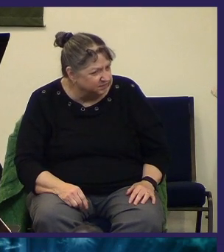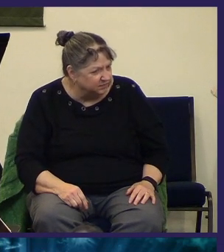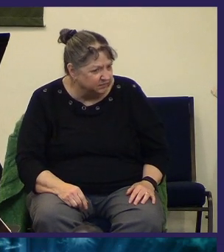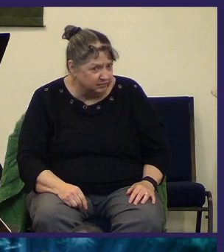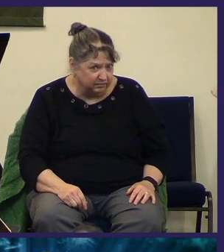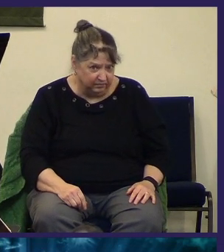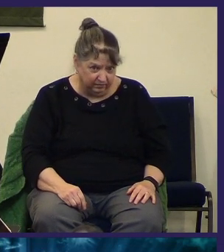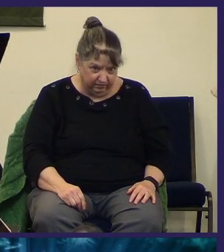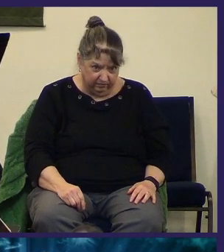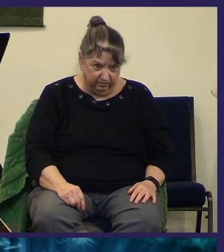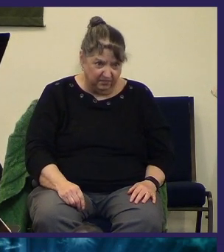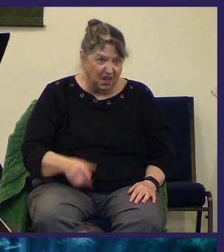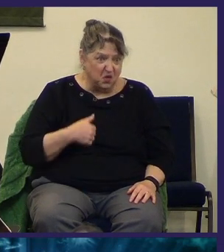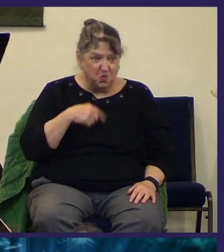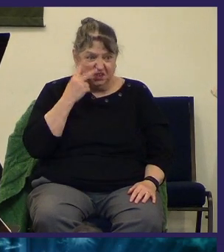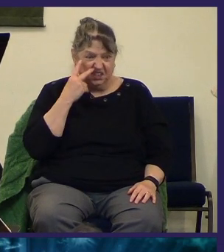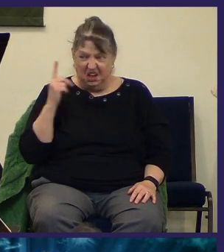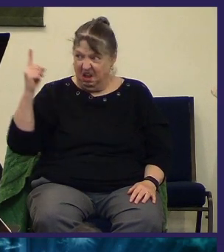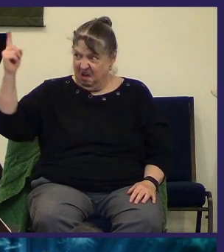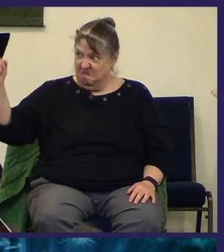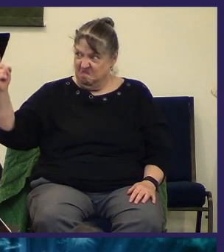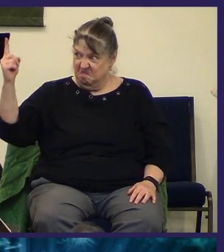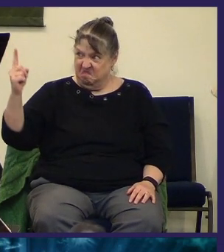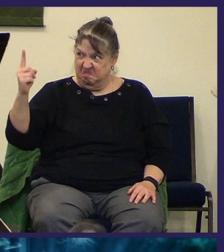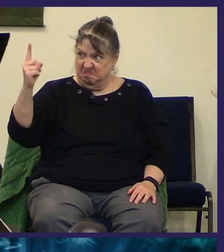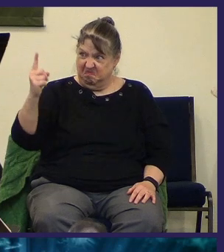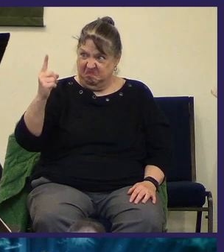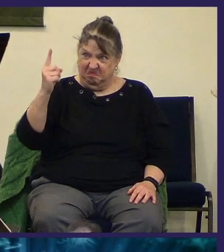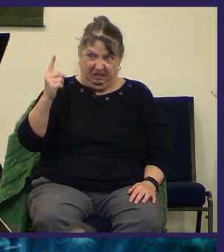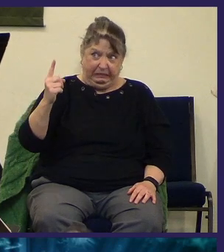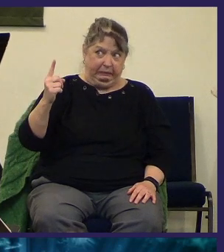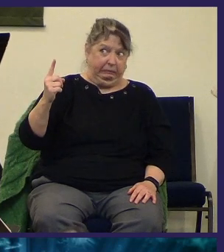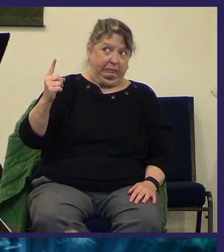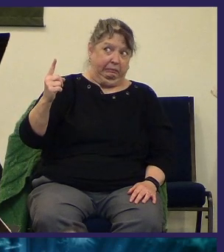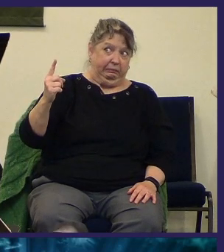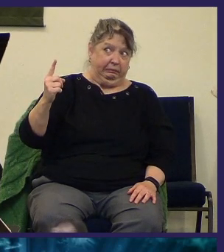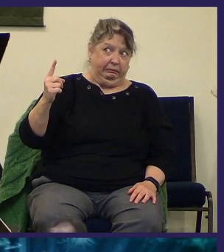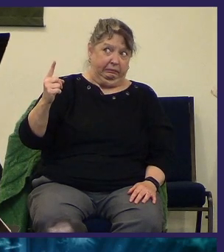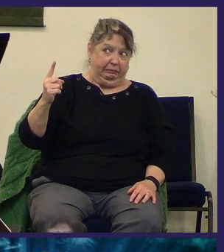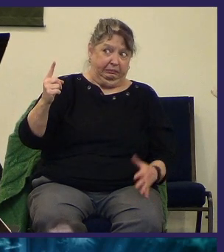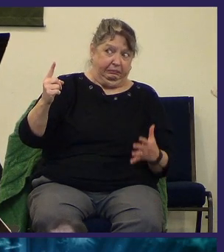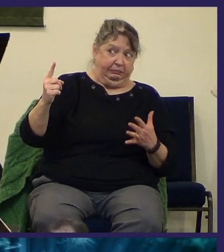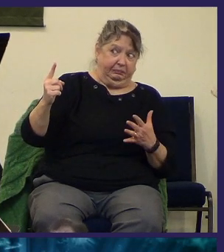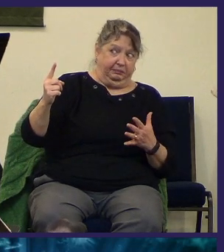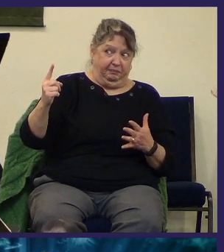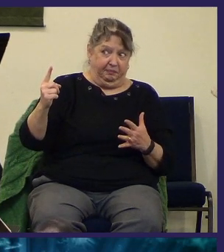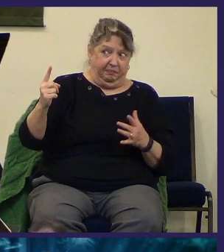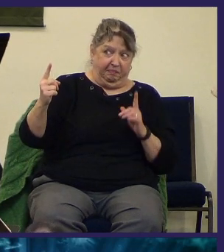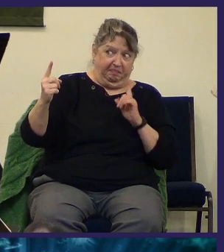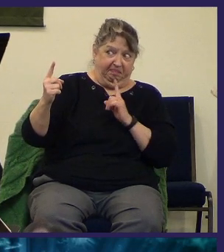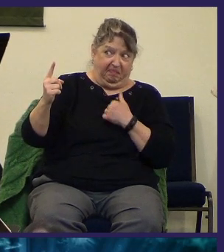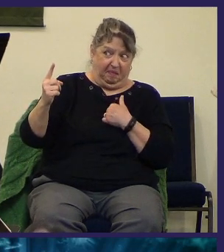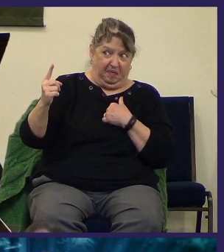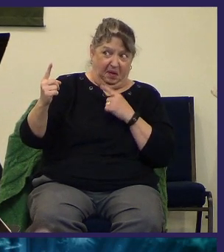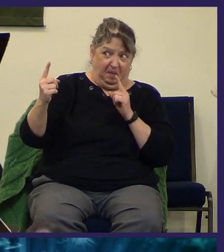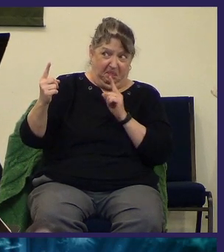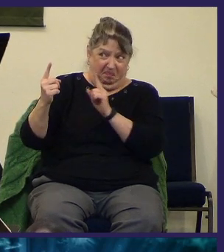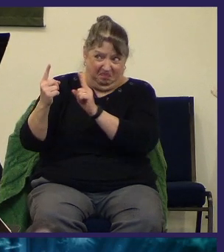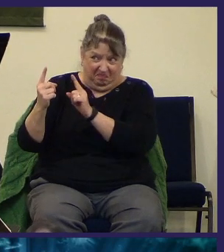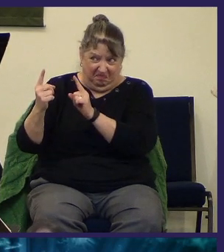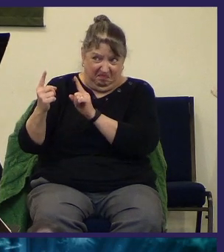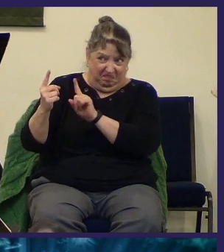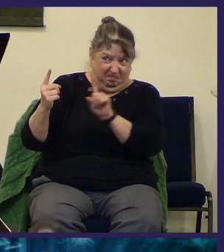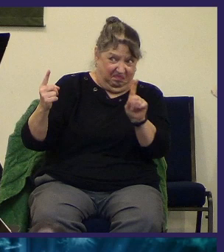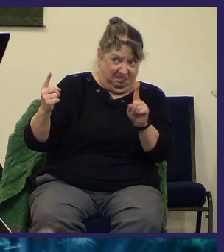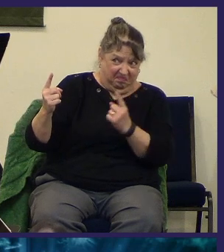he was coming down the hall you didn't know whether you should stop and make a left turn or you wanted to avoid him you want to